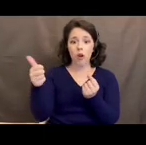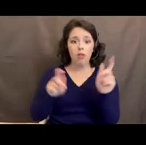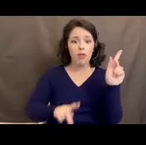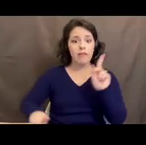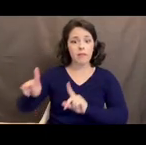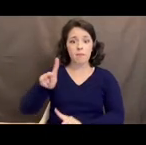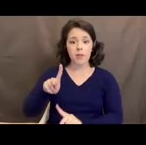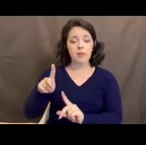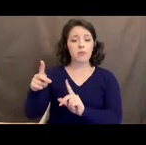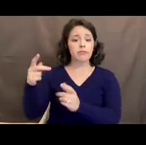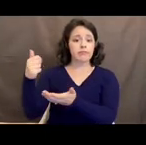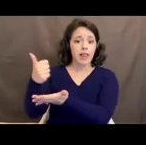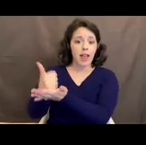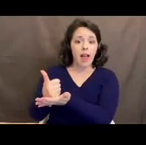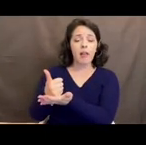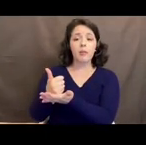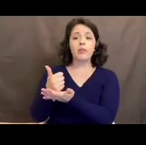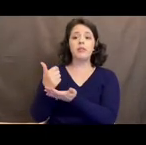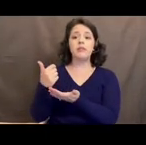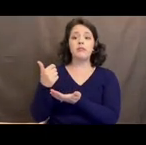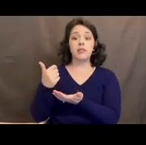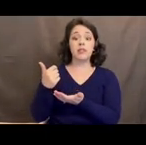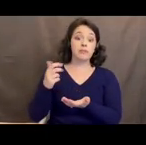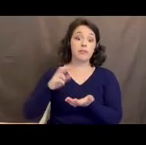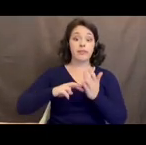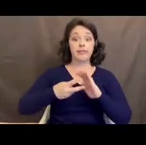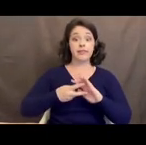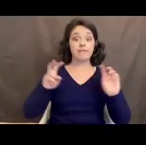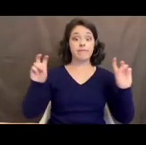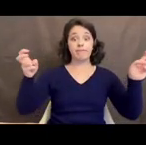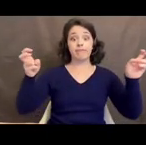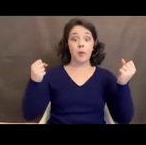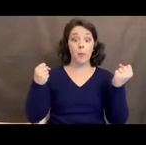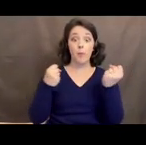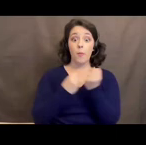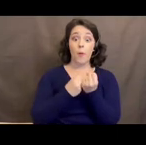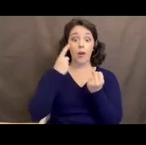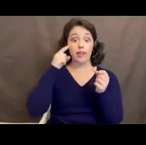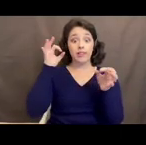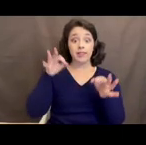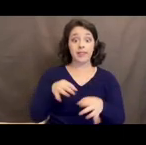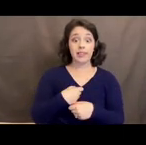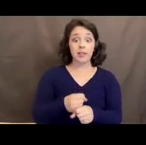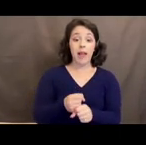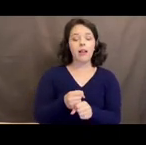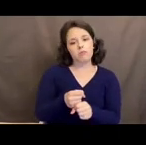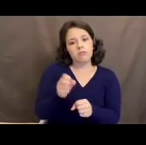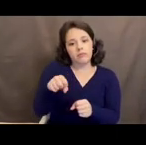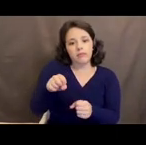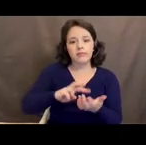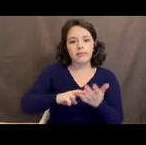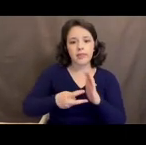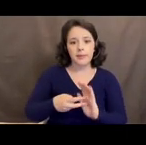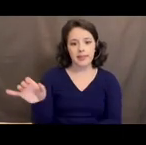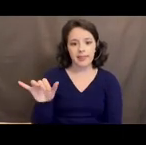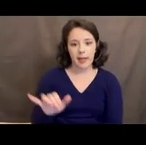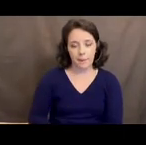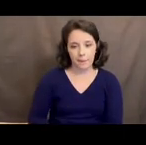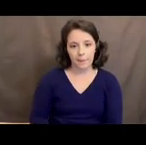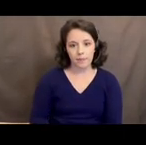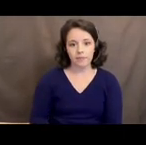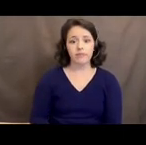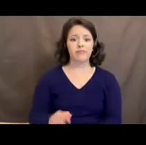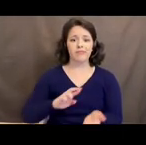actions. And we might not call this supported decision-making, but it is basically the same thing. And studies have shown that this leads